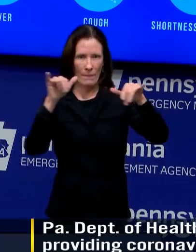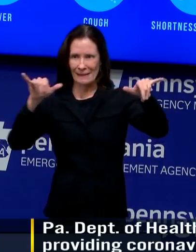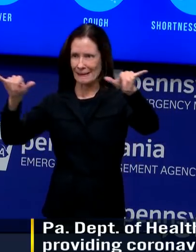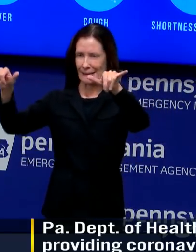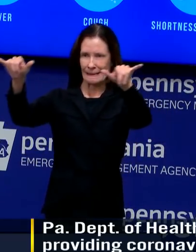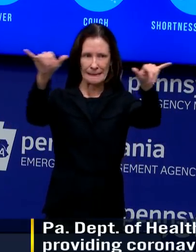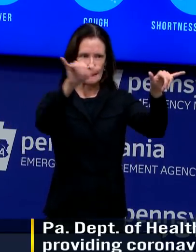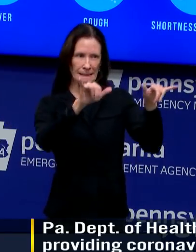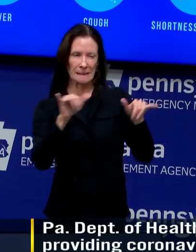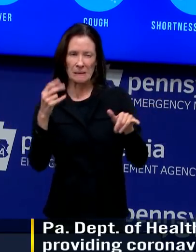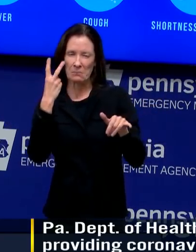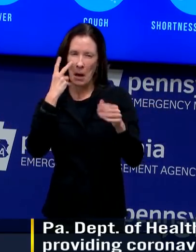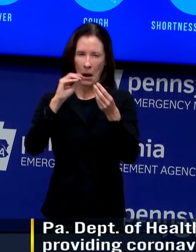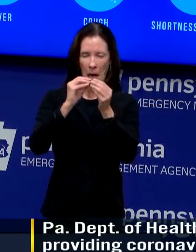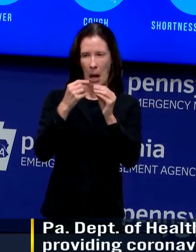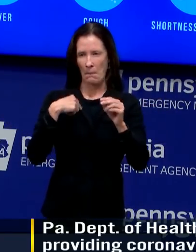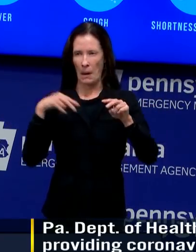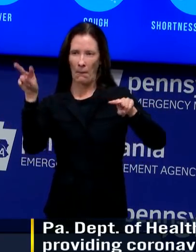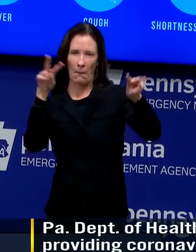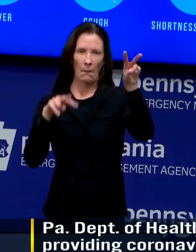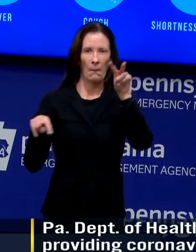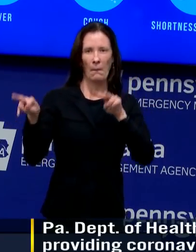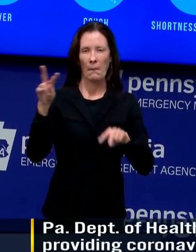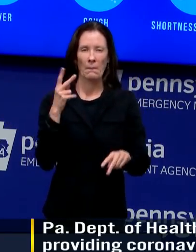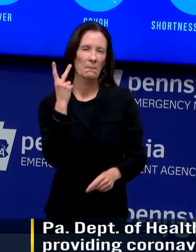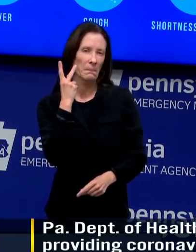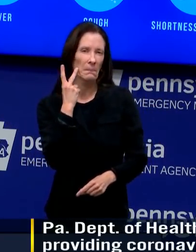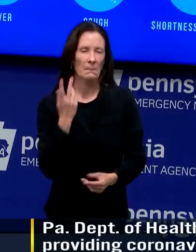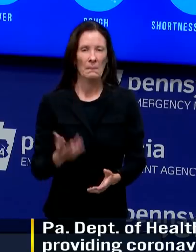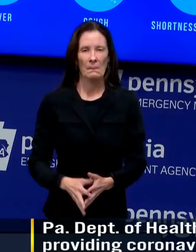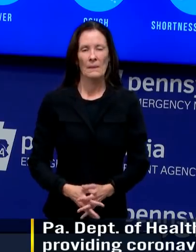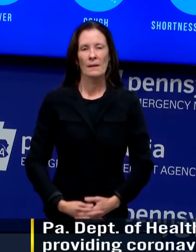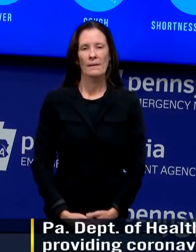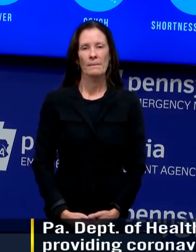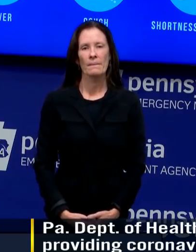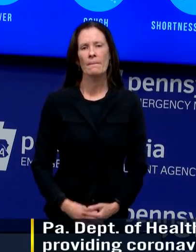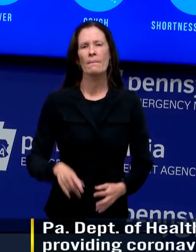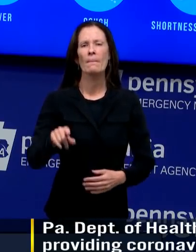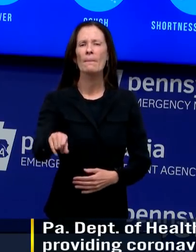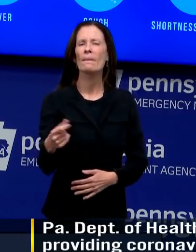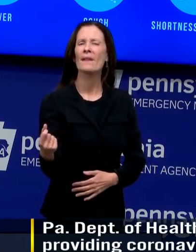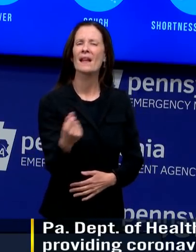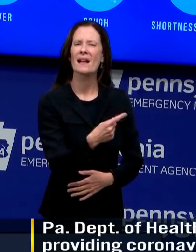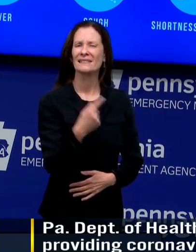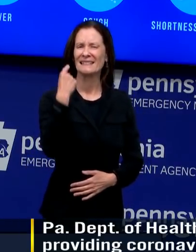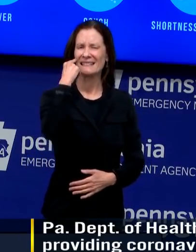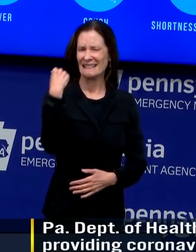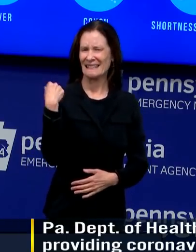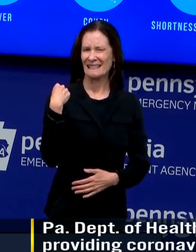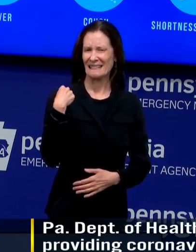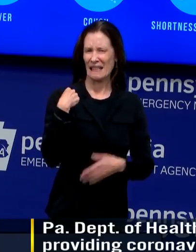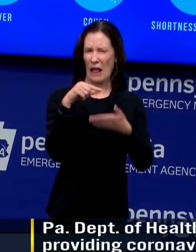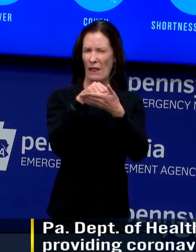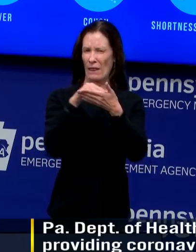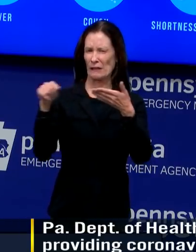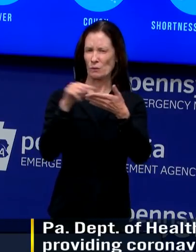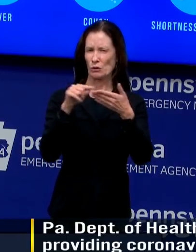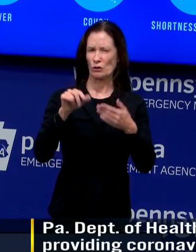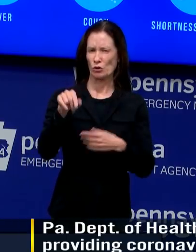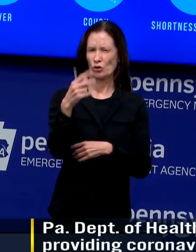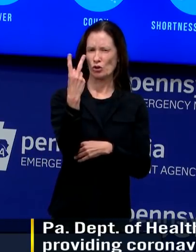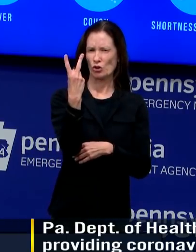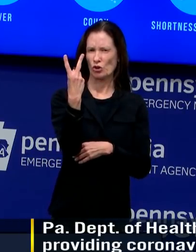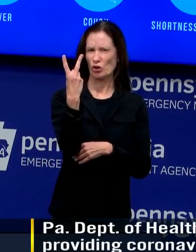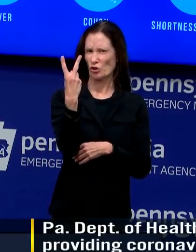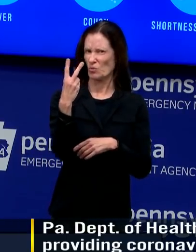reported, one from an addition of probable deaths and one from the reconciliation of the data. Are there other situations the department is